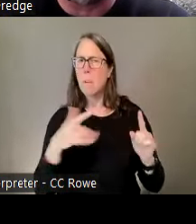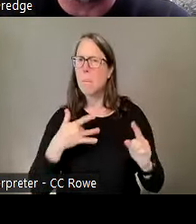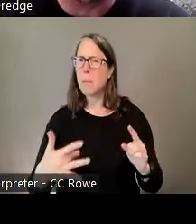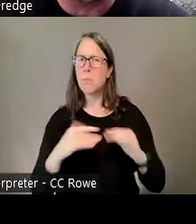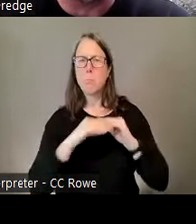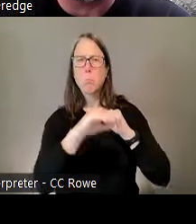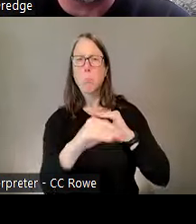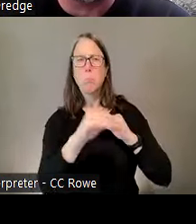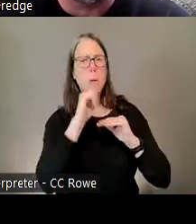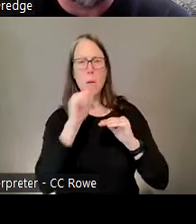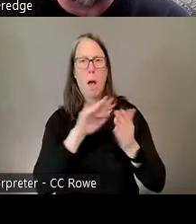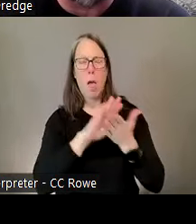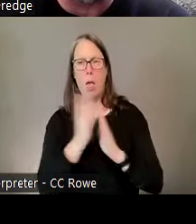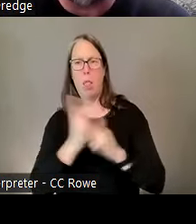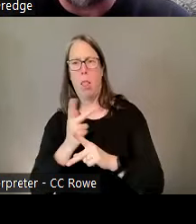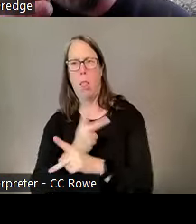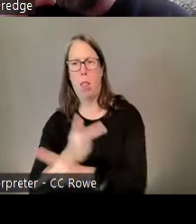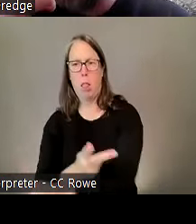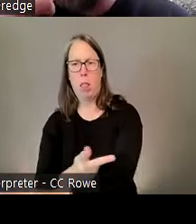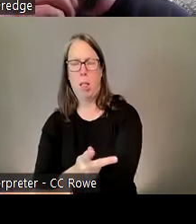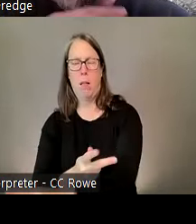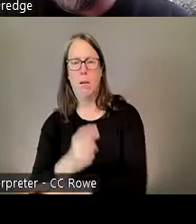worse. And